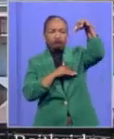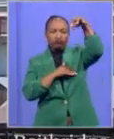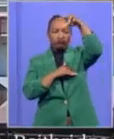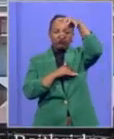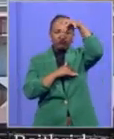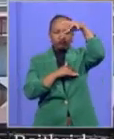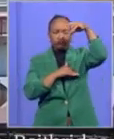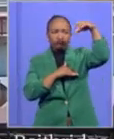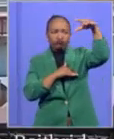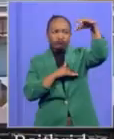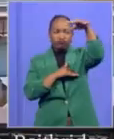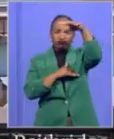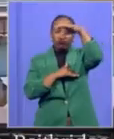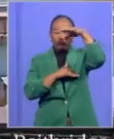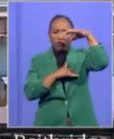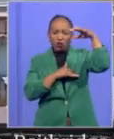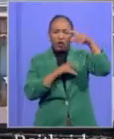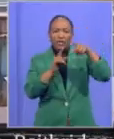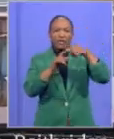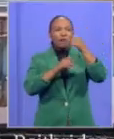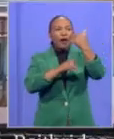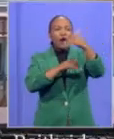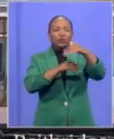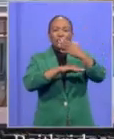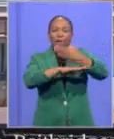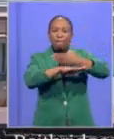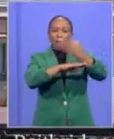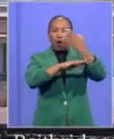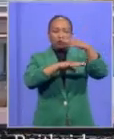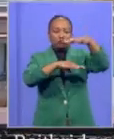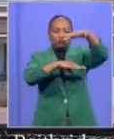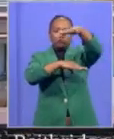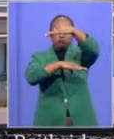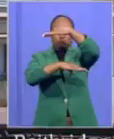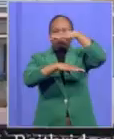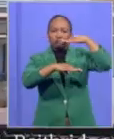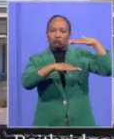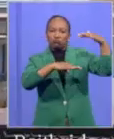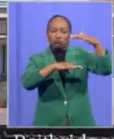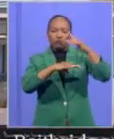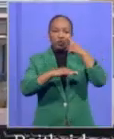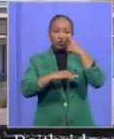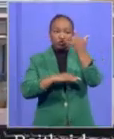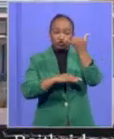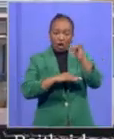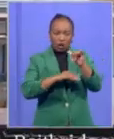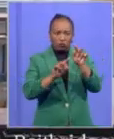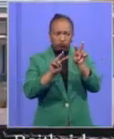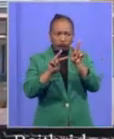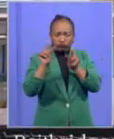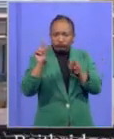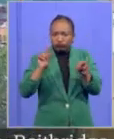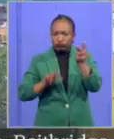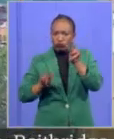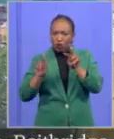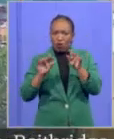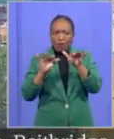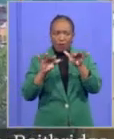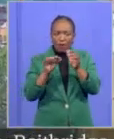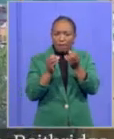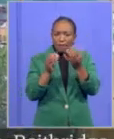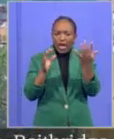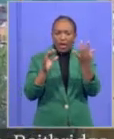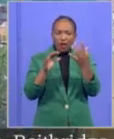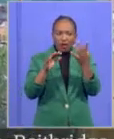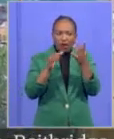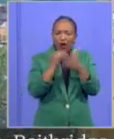ebile re checke le ko ntle gore outside port mo borderlining mo e le gore no batho ba na le taba ya gore ba kena ka monageng